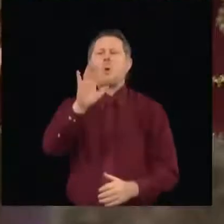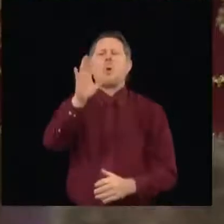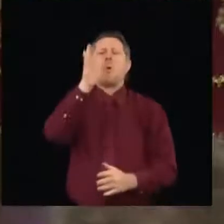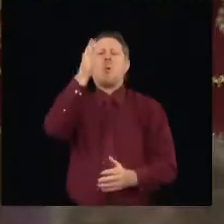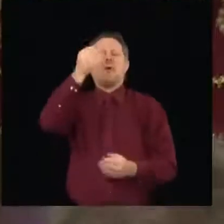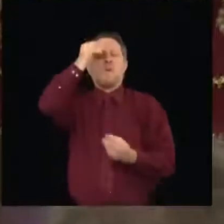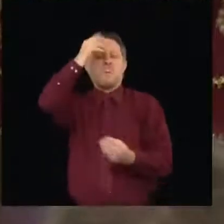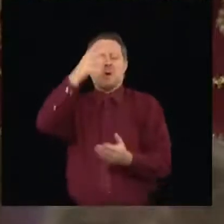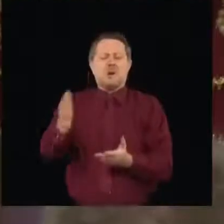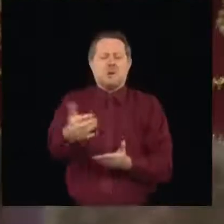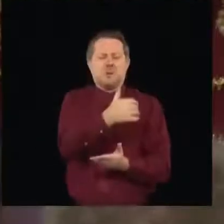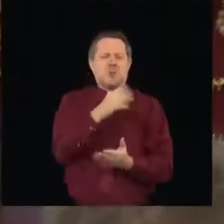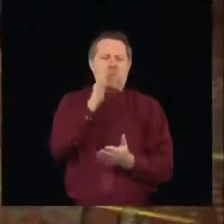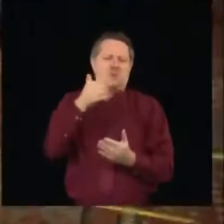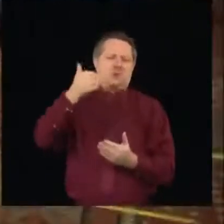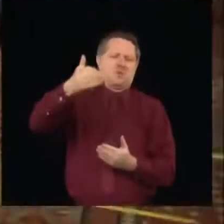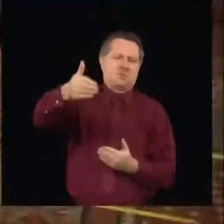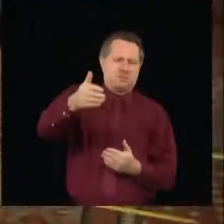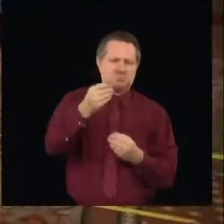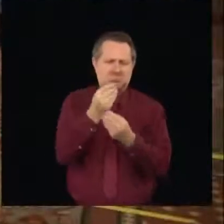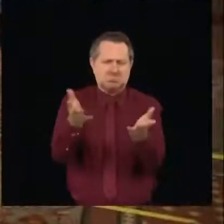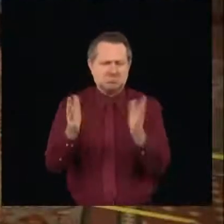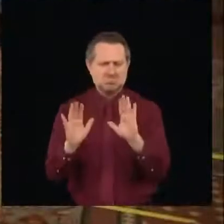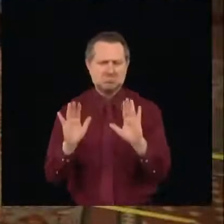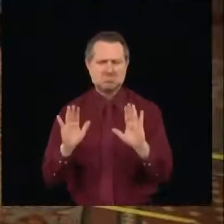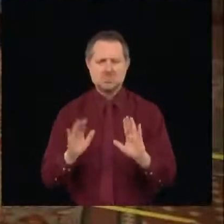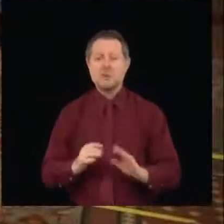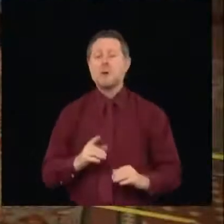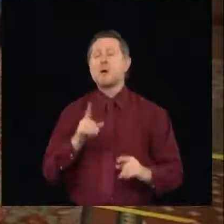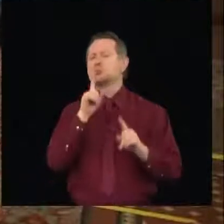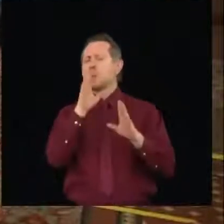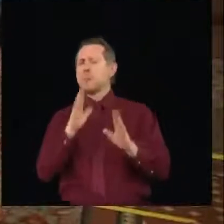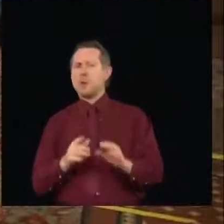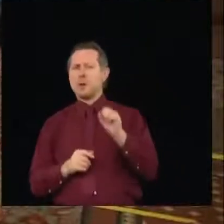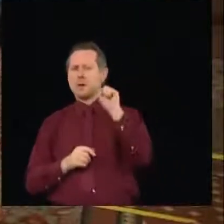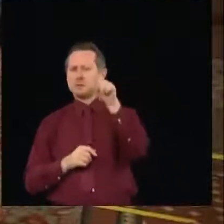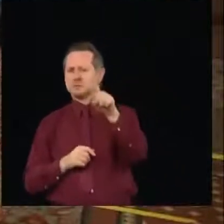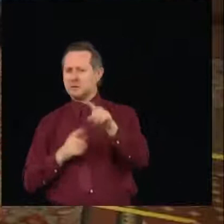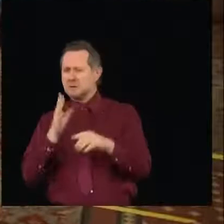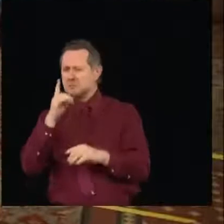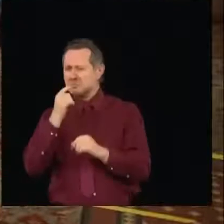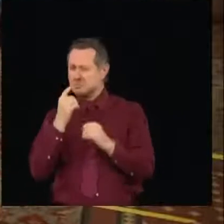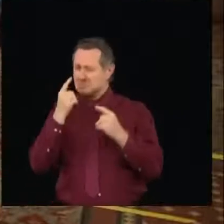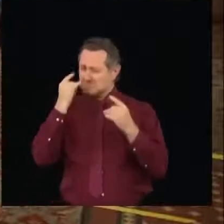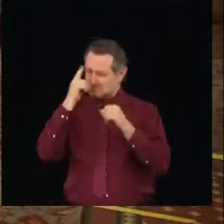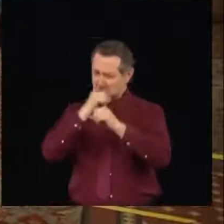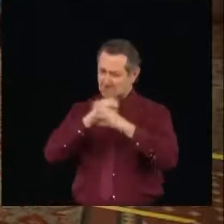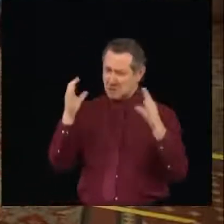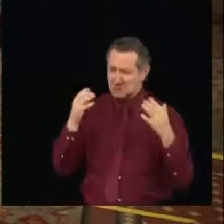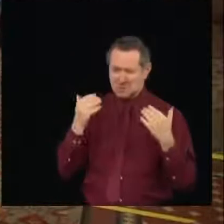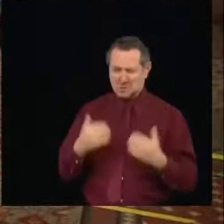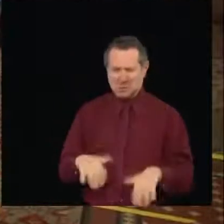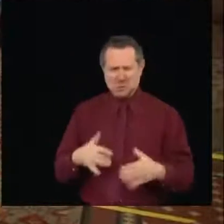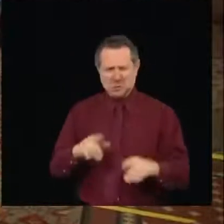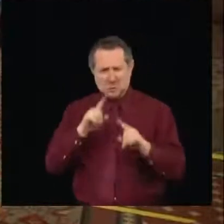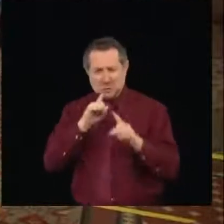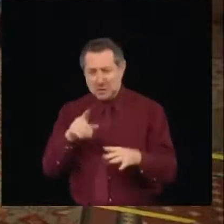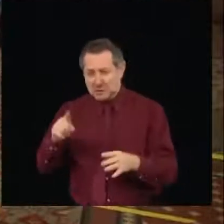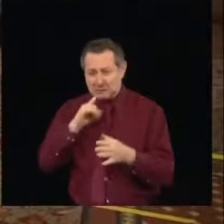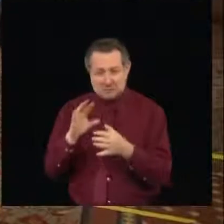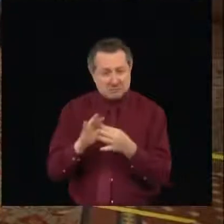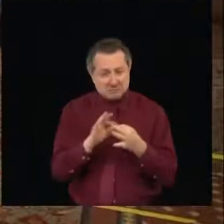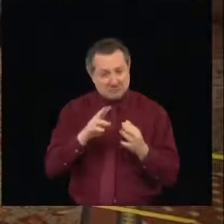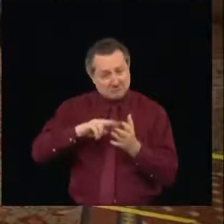I don't have that right now. Just considering the scope of this, I mean, we did a report a couple of days ago that basically said that it would take a